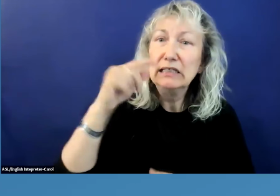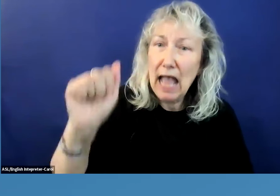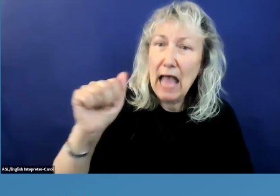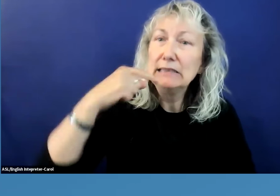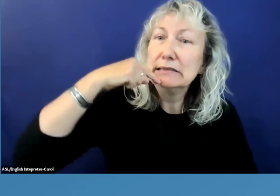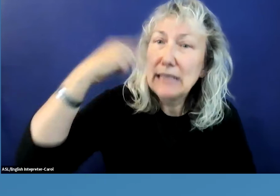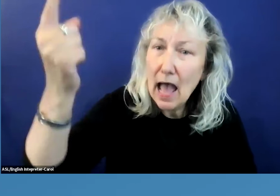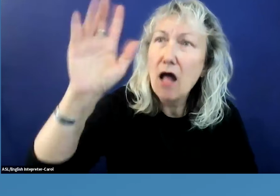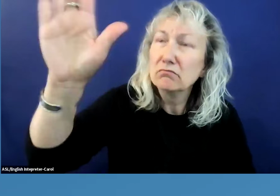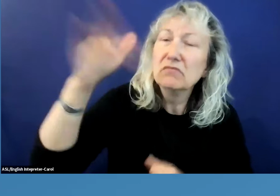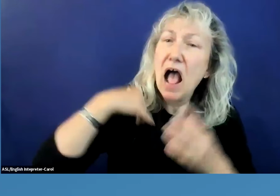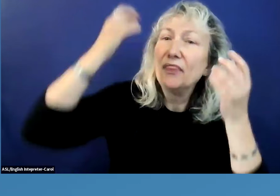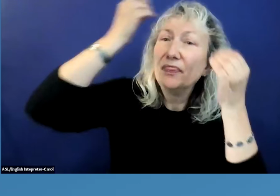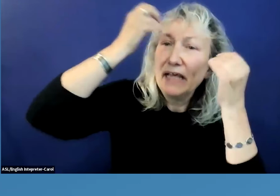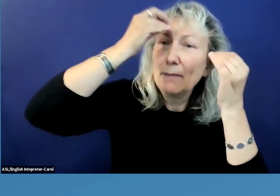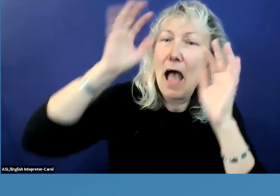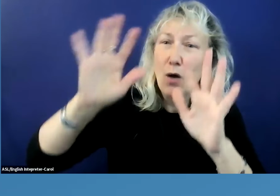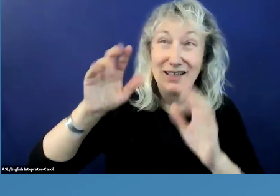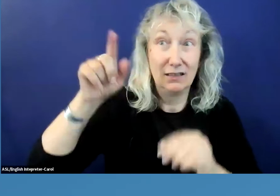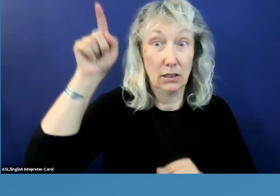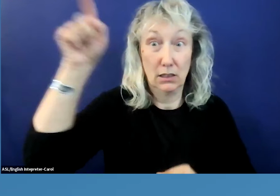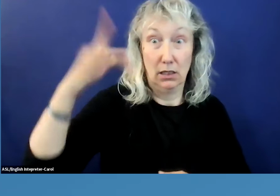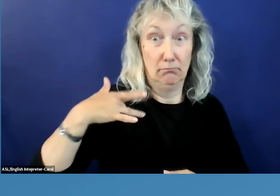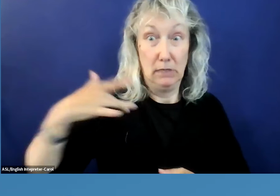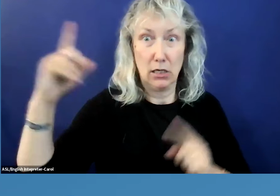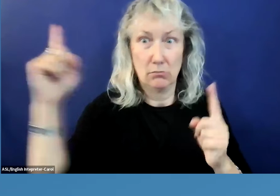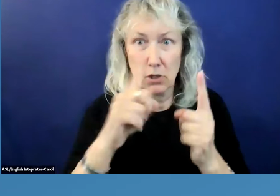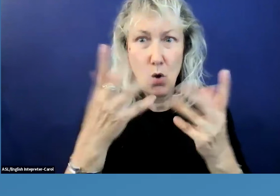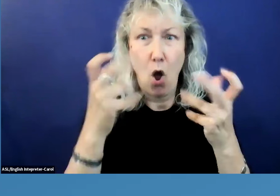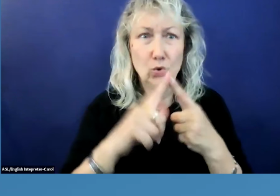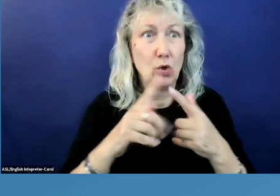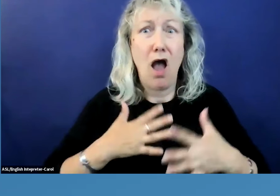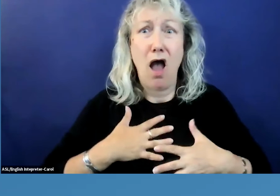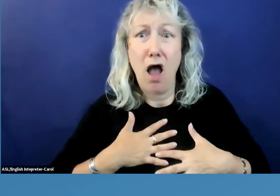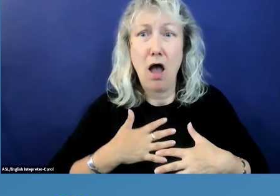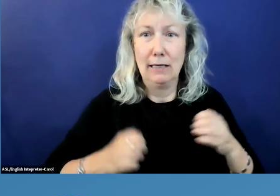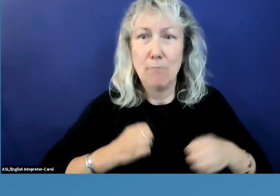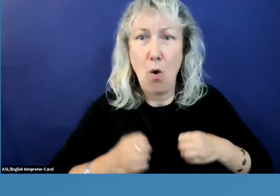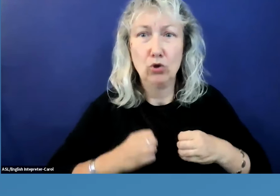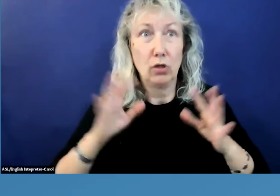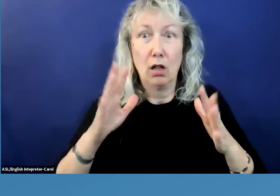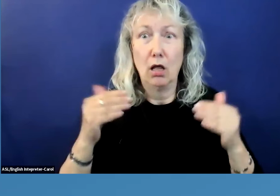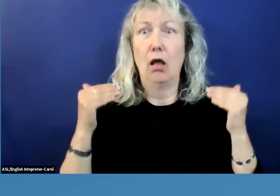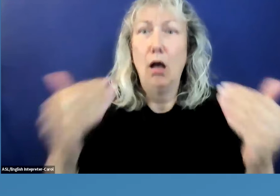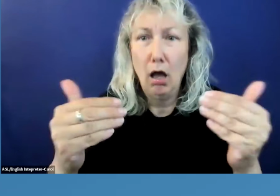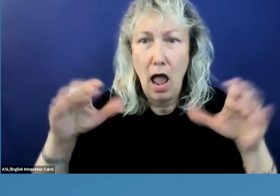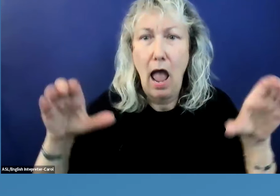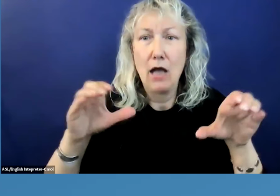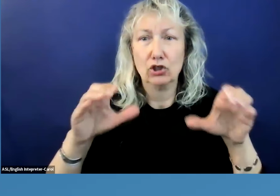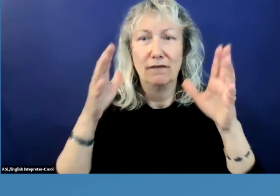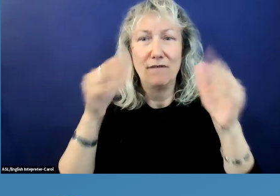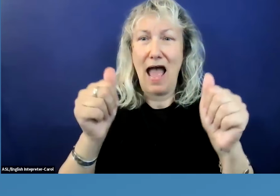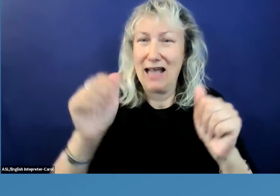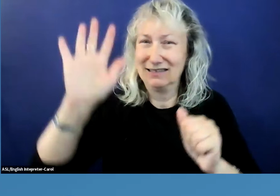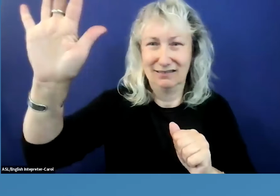decision. Scammers want to get you into an emotional state of mind. And if they can get you to